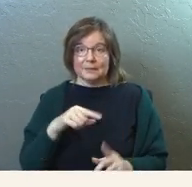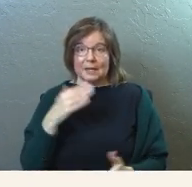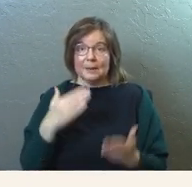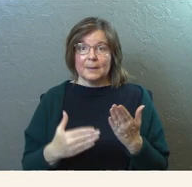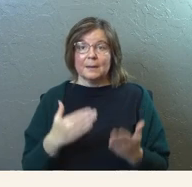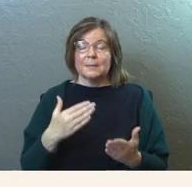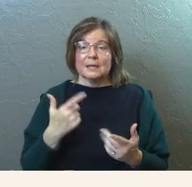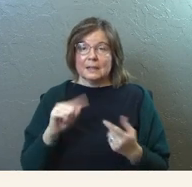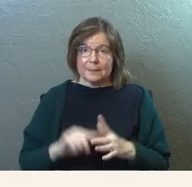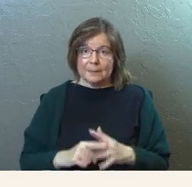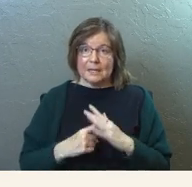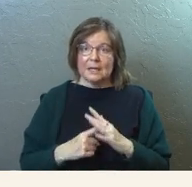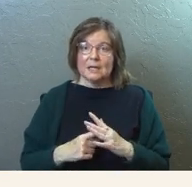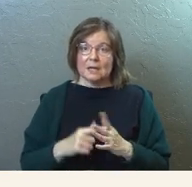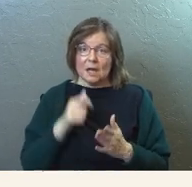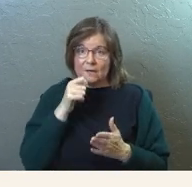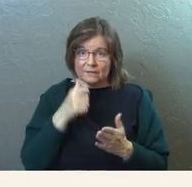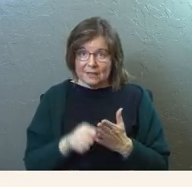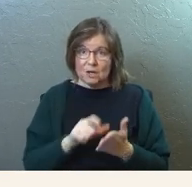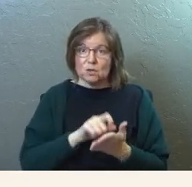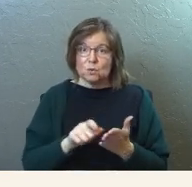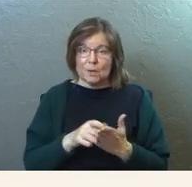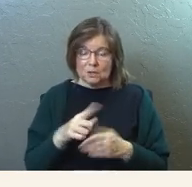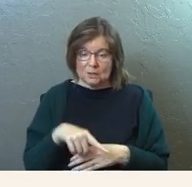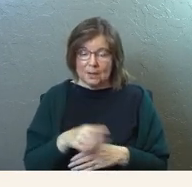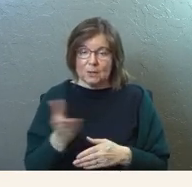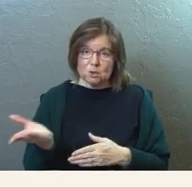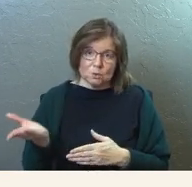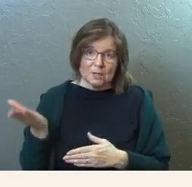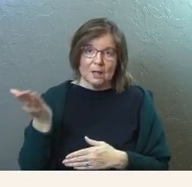may be the beginning of a letter that you write to